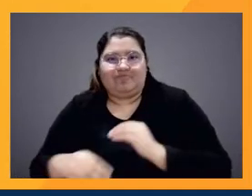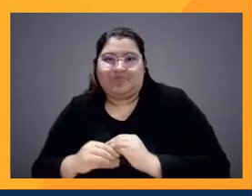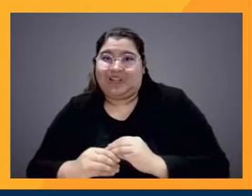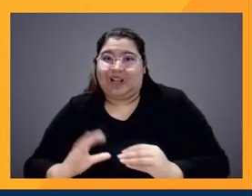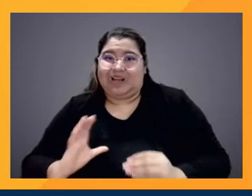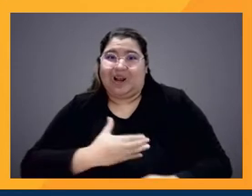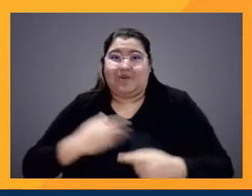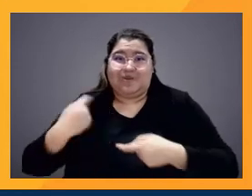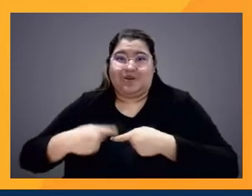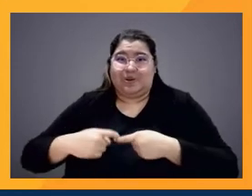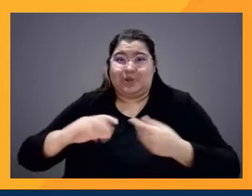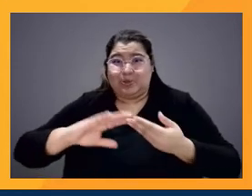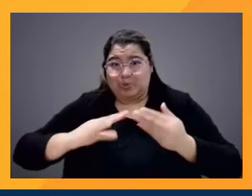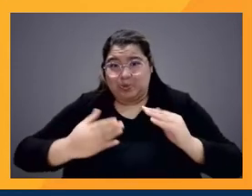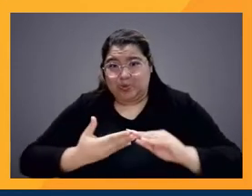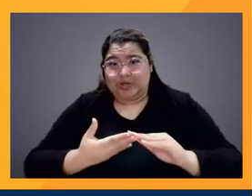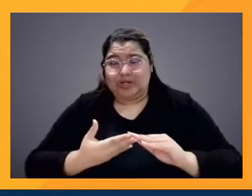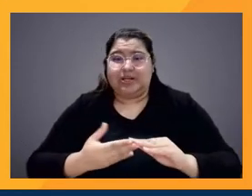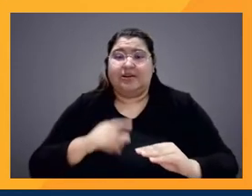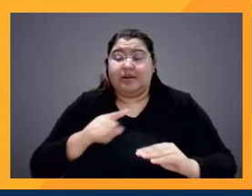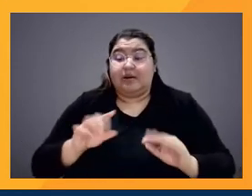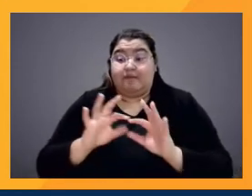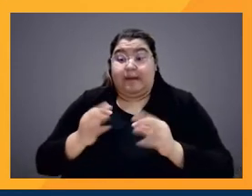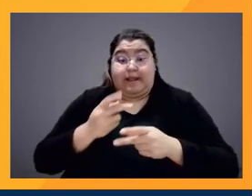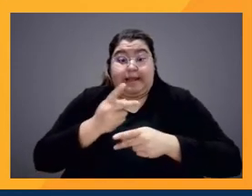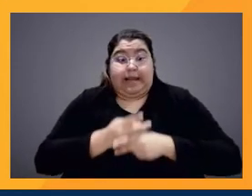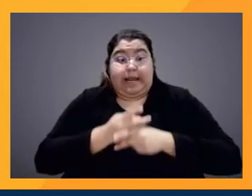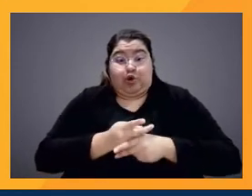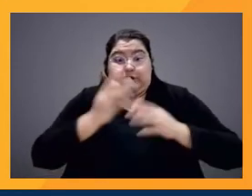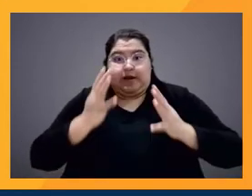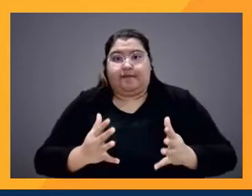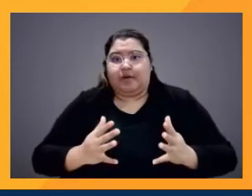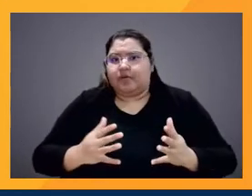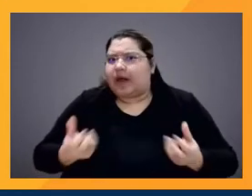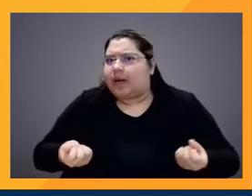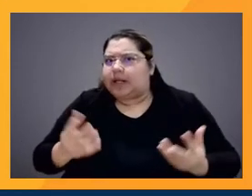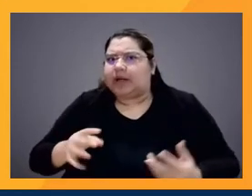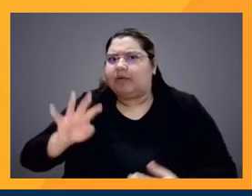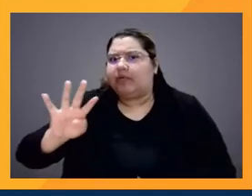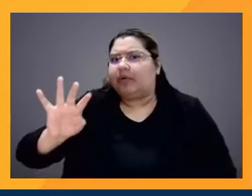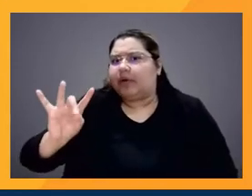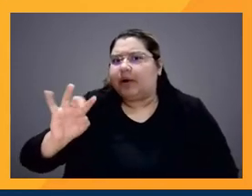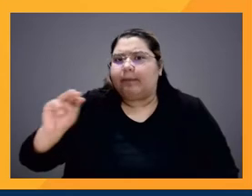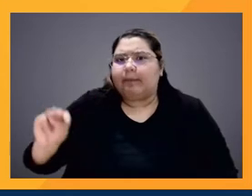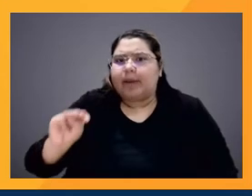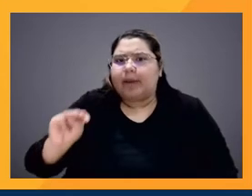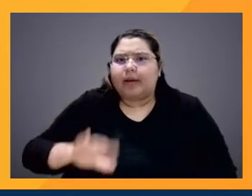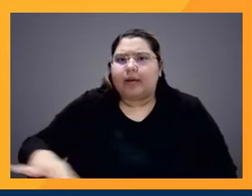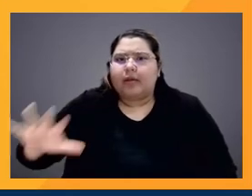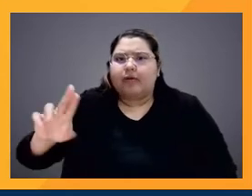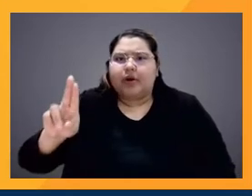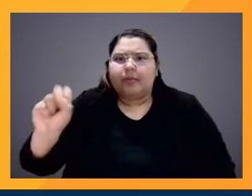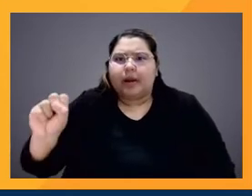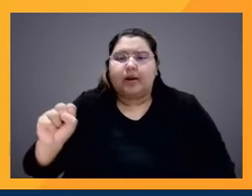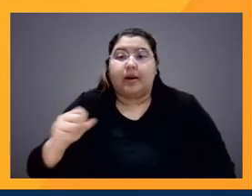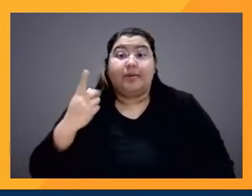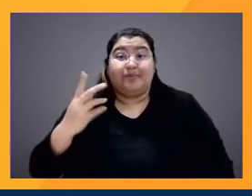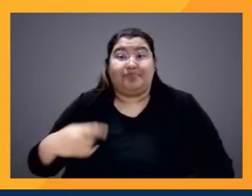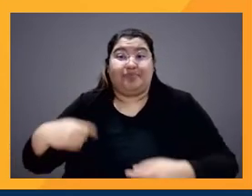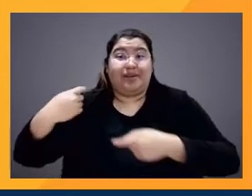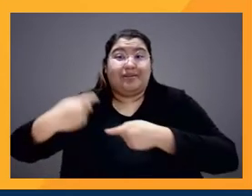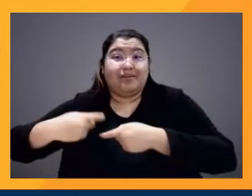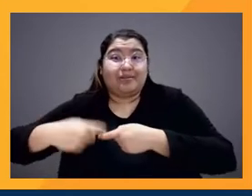really not been an effective way to gain income for a lot of older workers. So